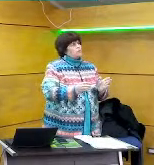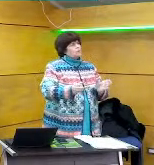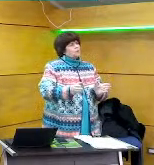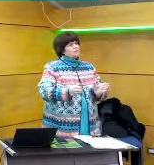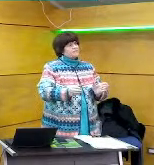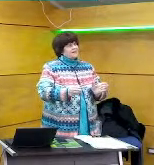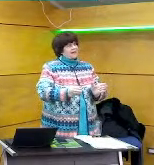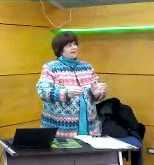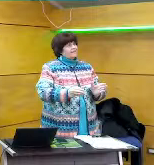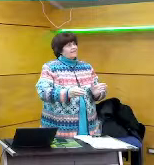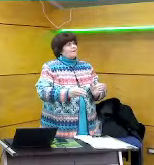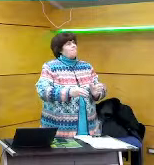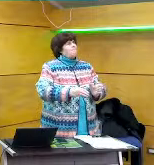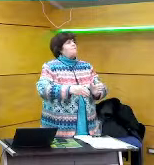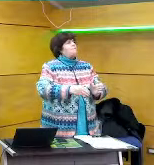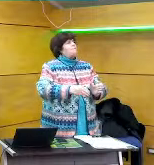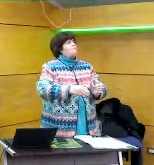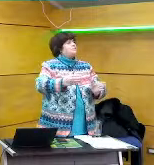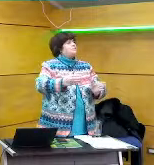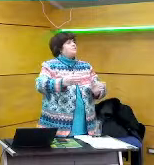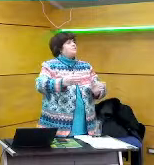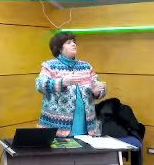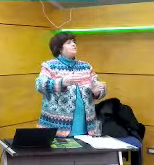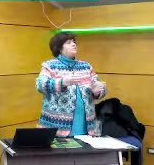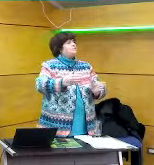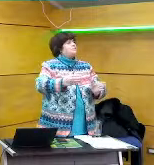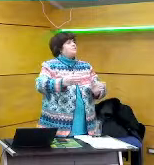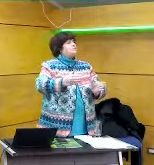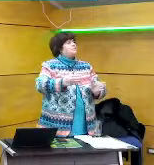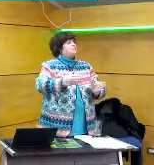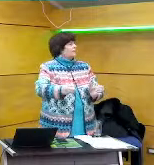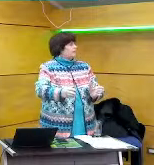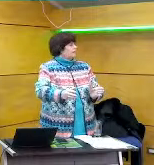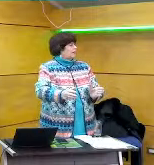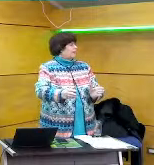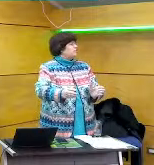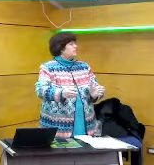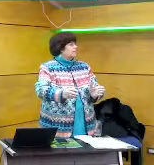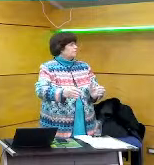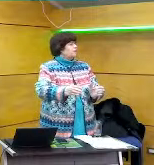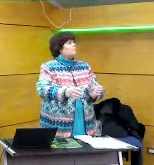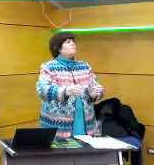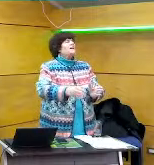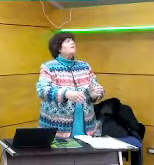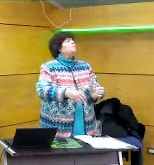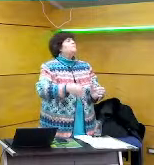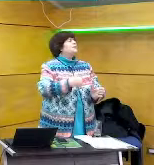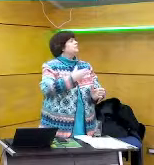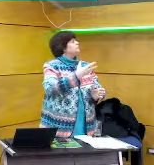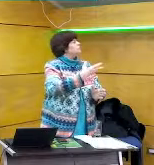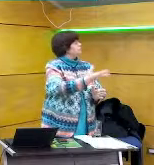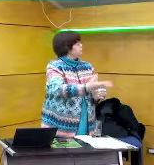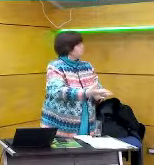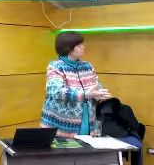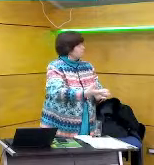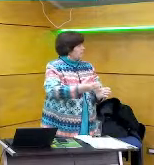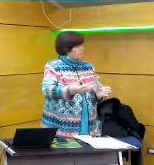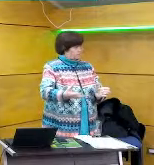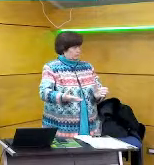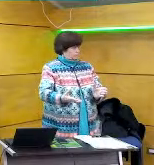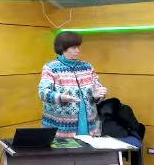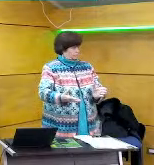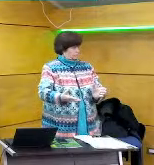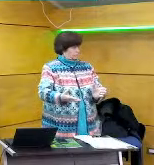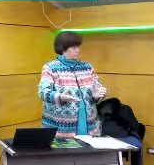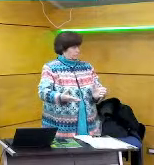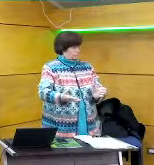introduce words that maybe they should know at that age level, but they haven't been introduced in your